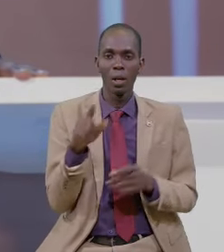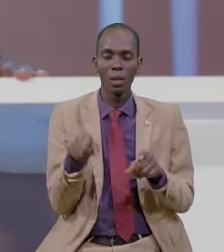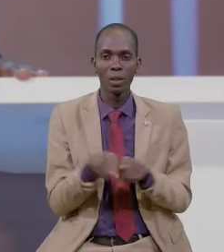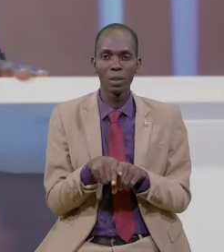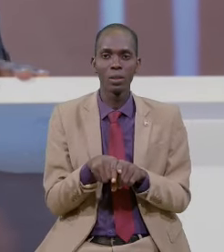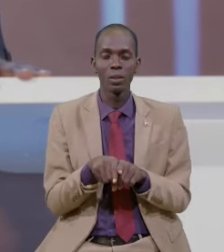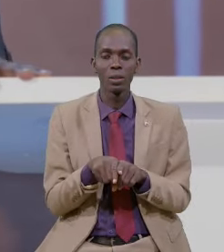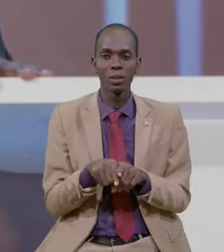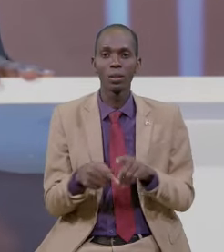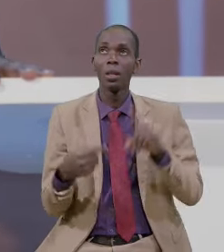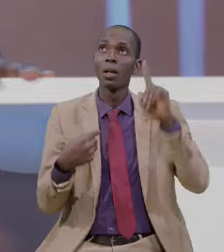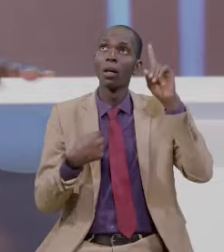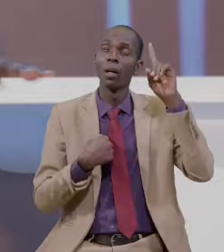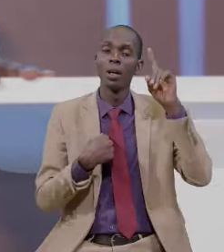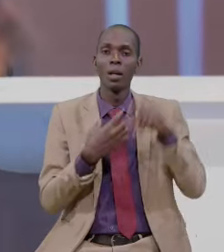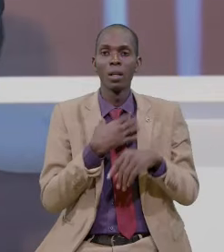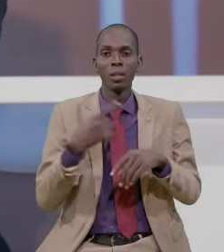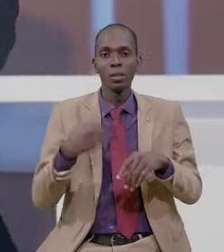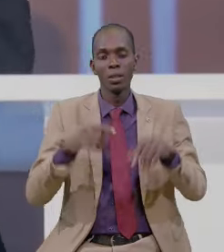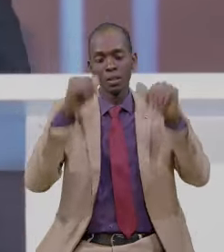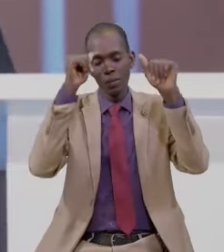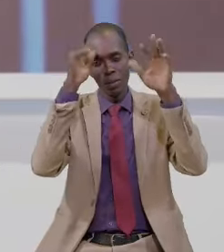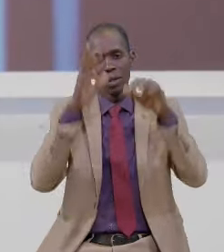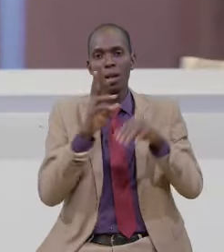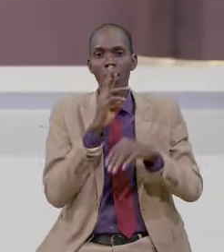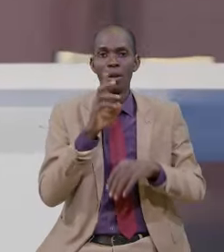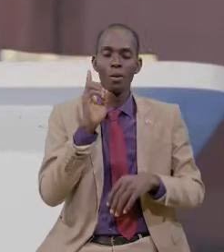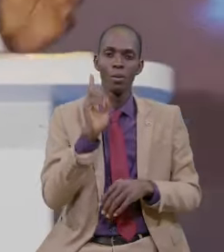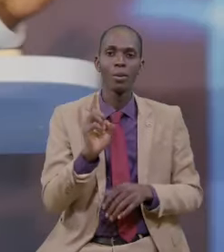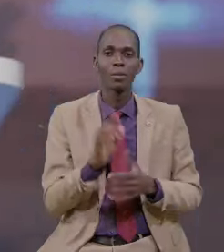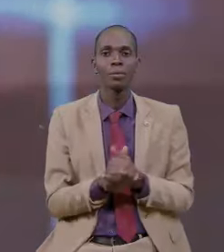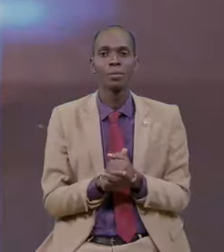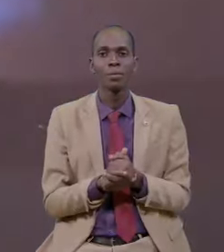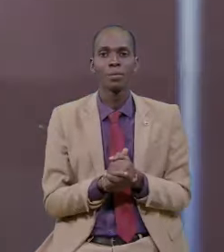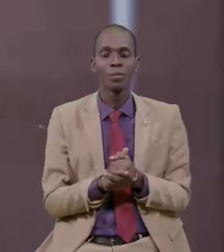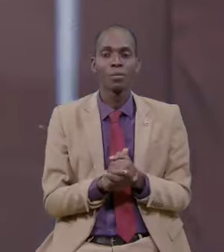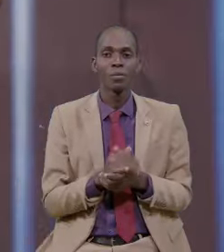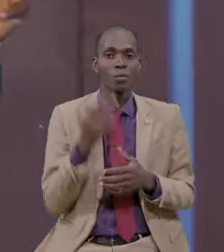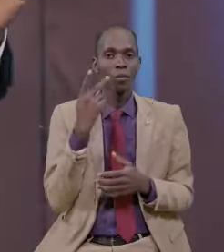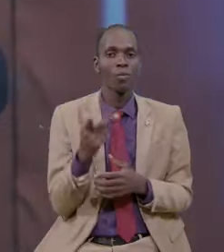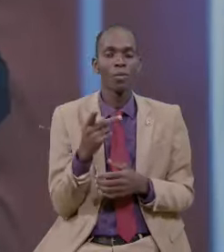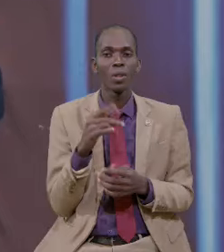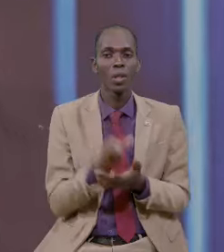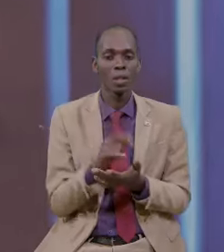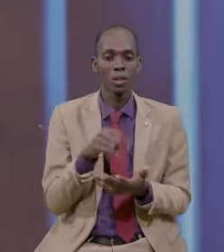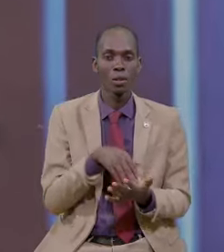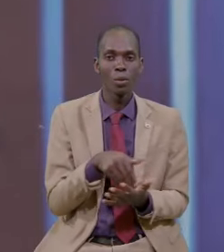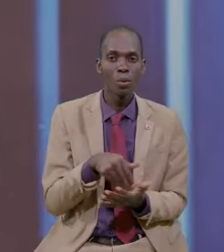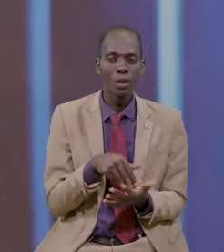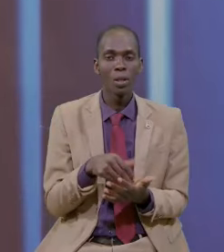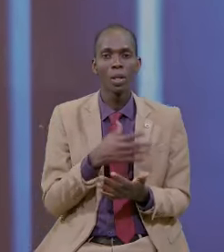as I and the Father are one. But you understand, the weak and the